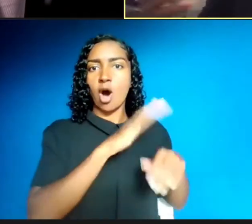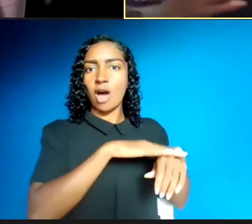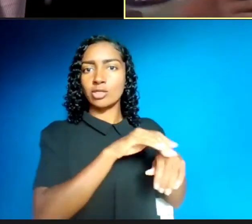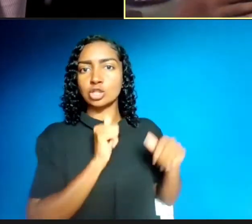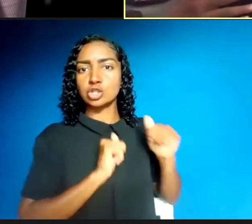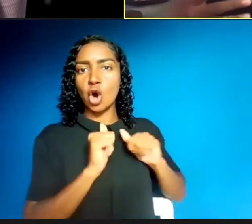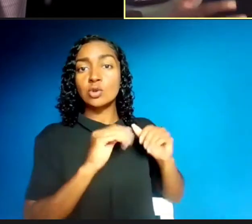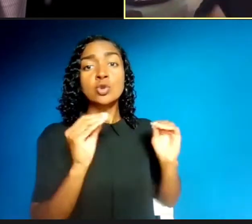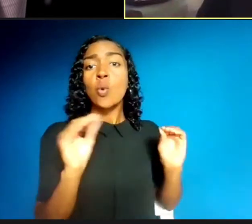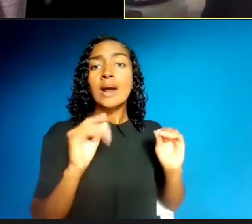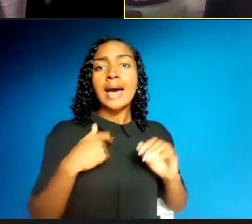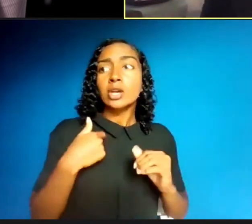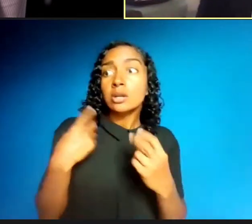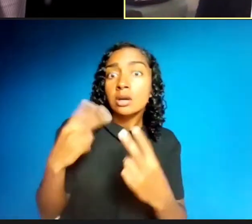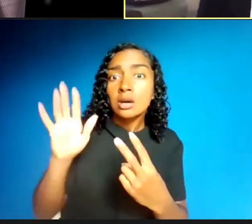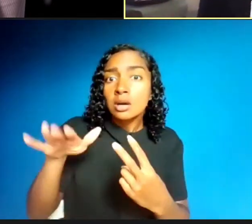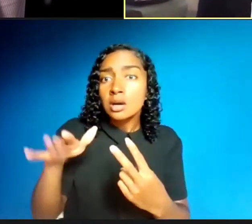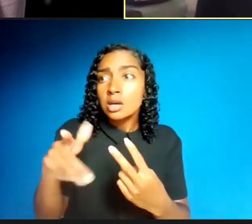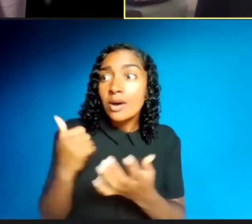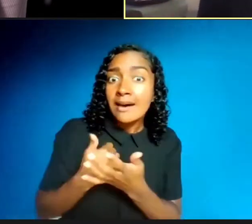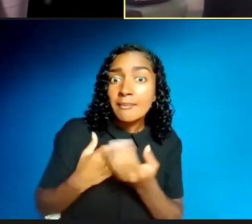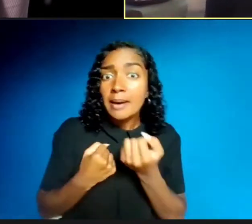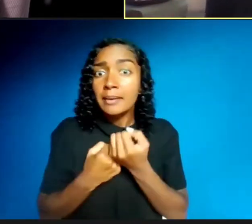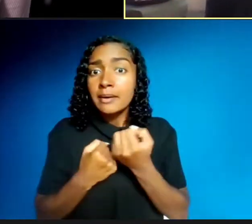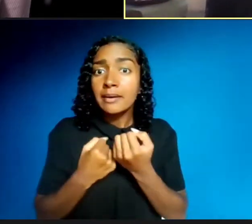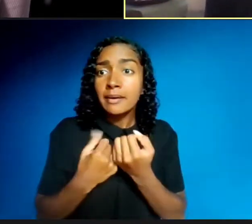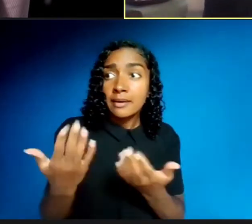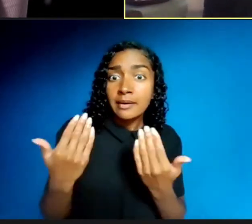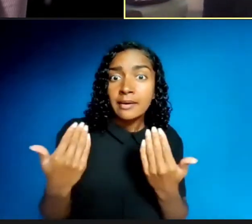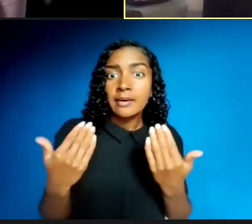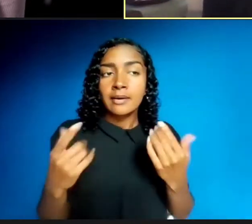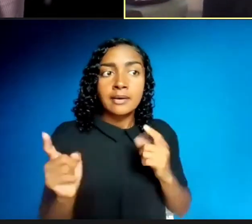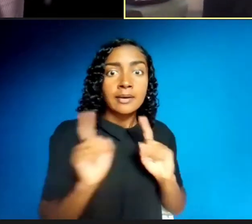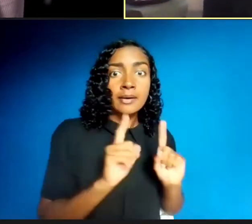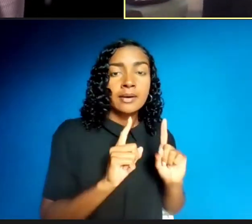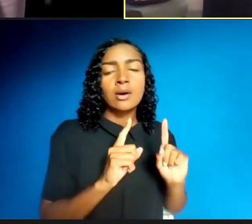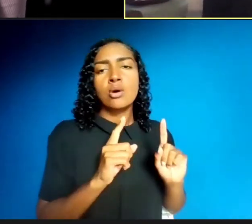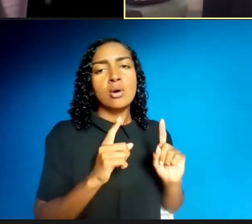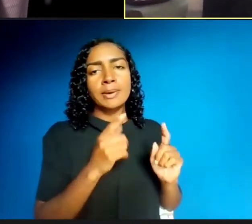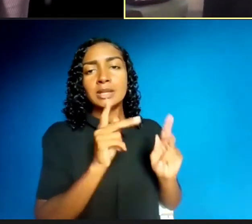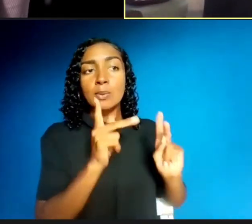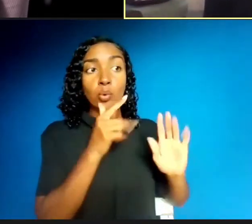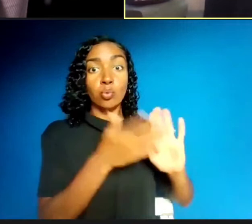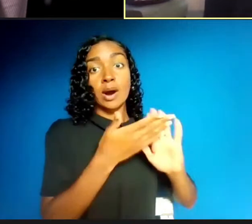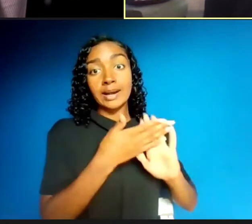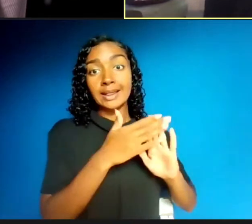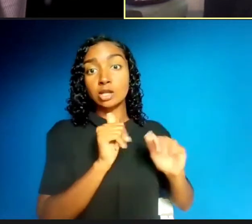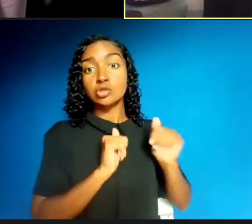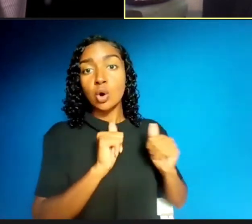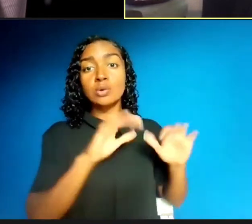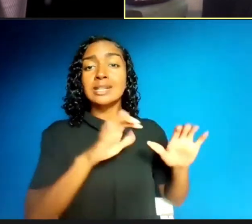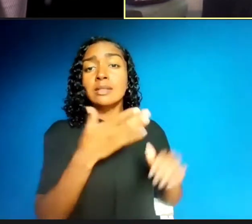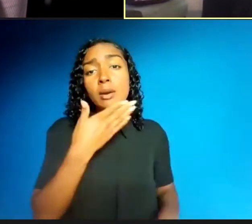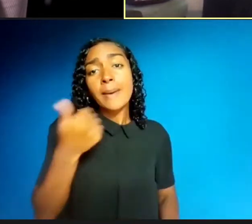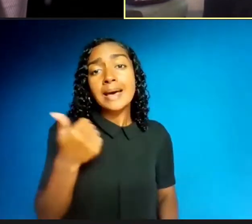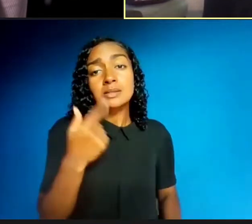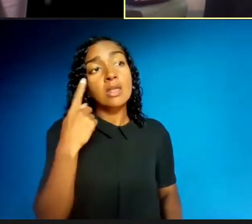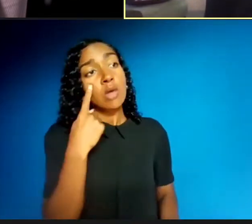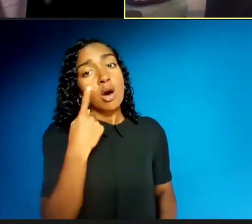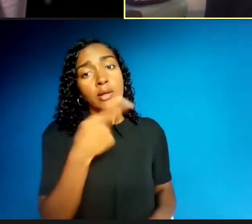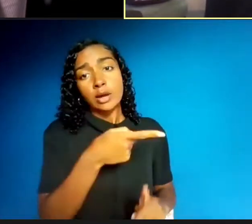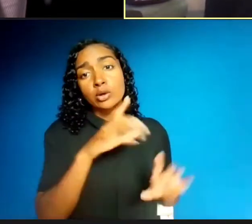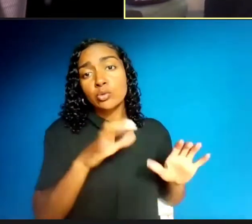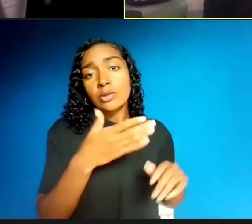turn to and say, you got my back. And the people who were running the show did the best they could and thought they were doing the best job, but didn't treat me like I was a producer. And